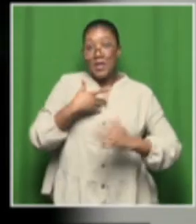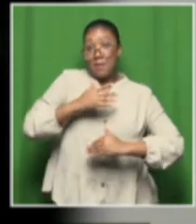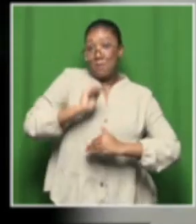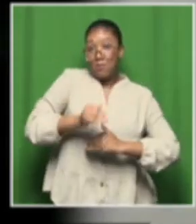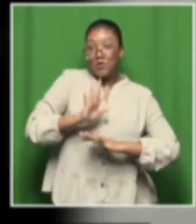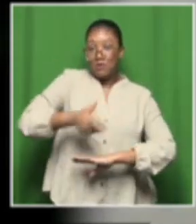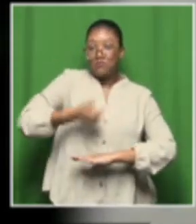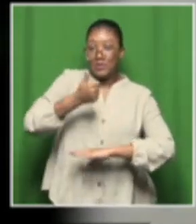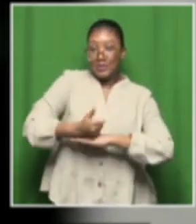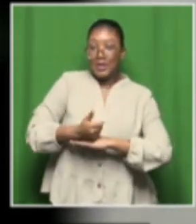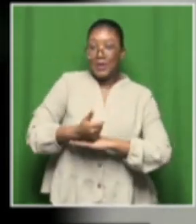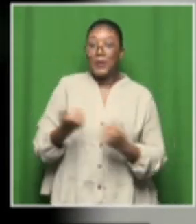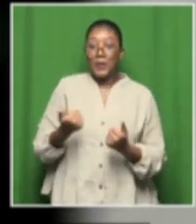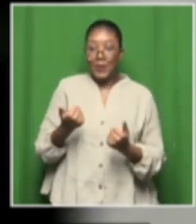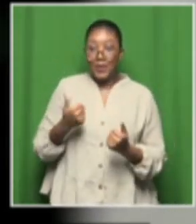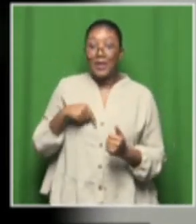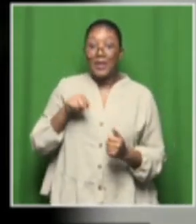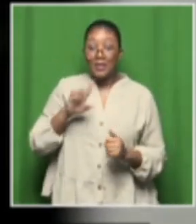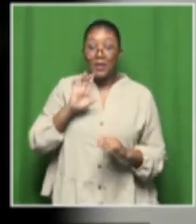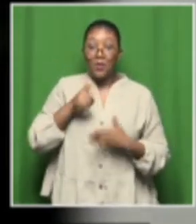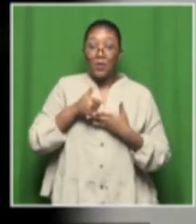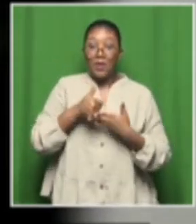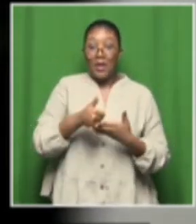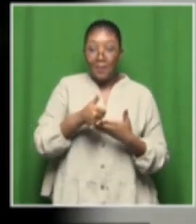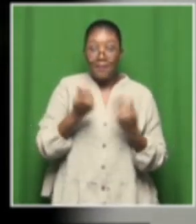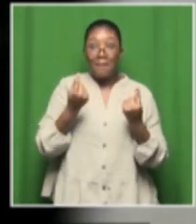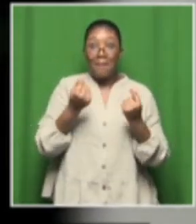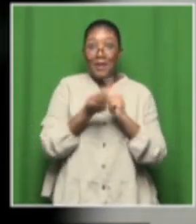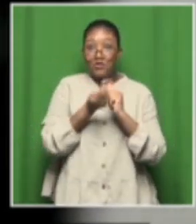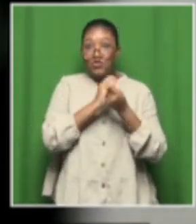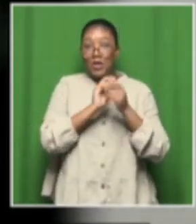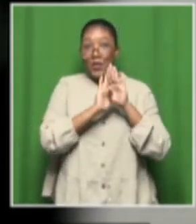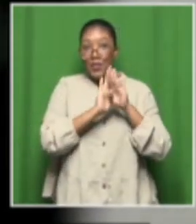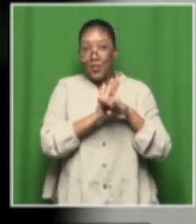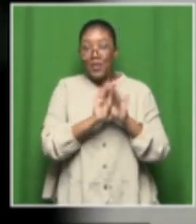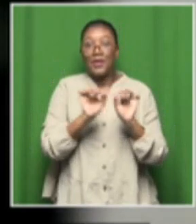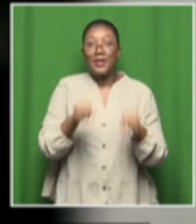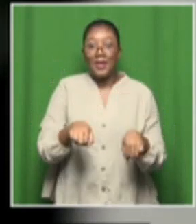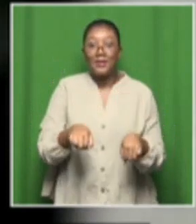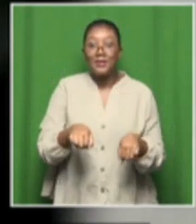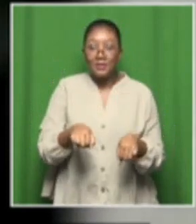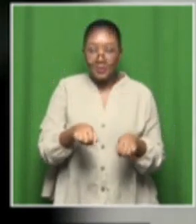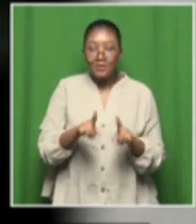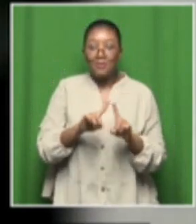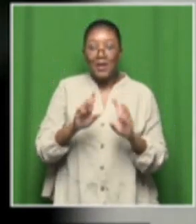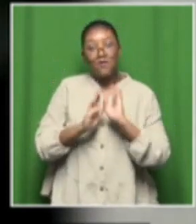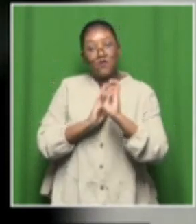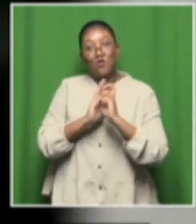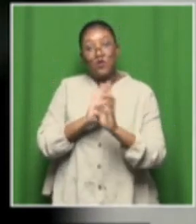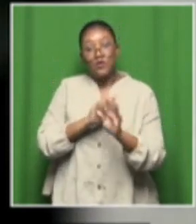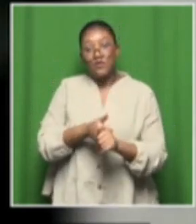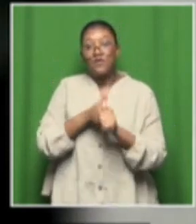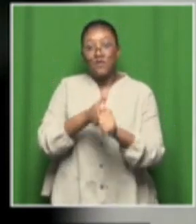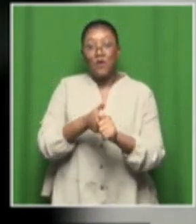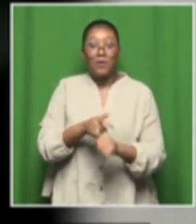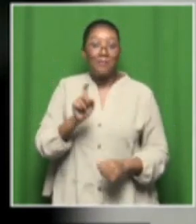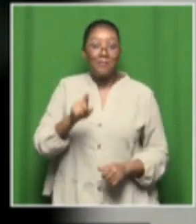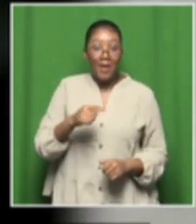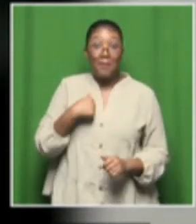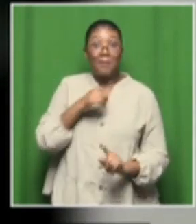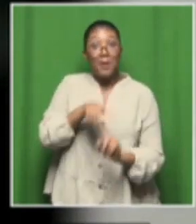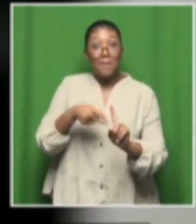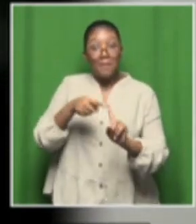place, because that will probably change your premium. But it's to then follow the rules. So you would get a qualified electrician in.